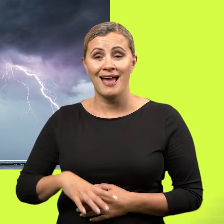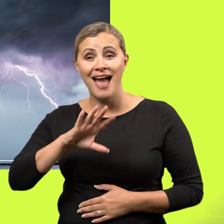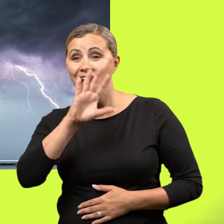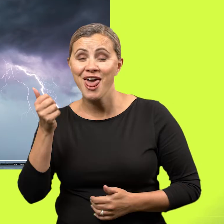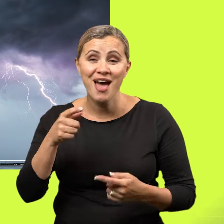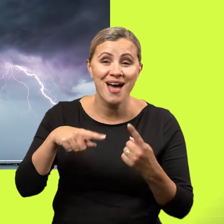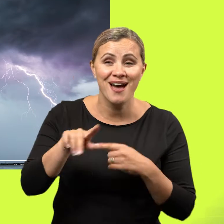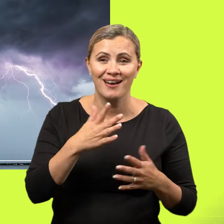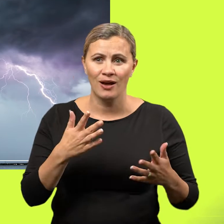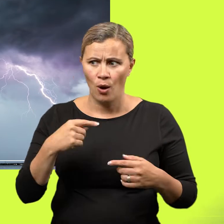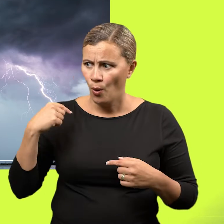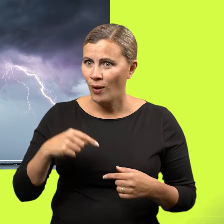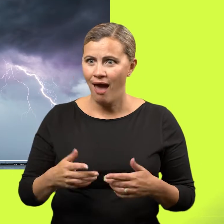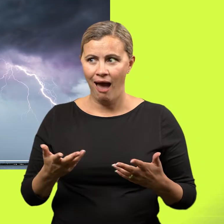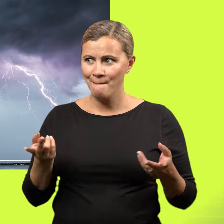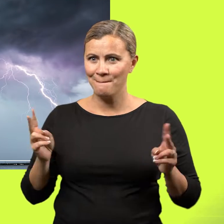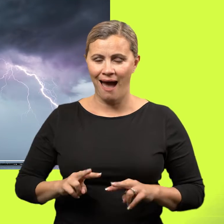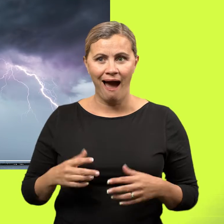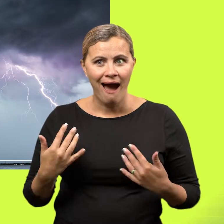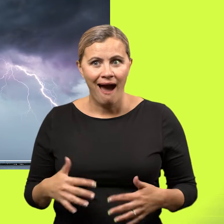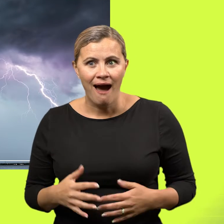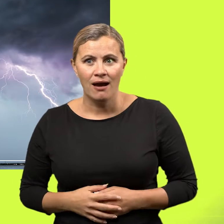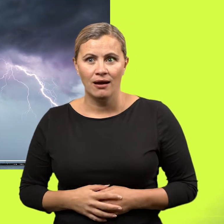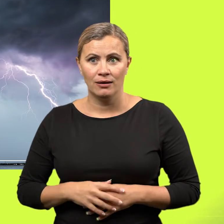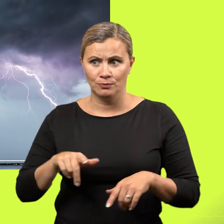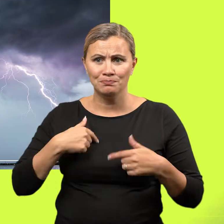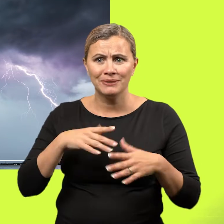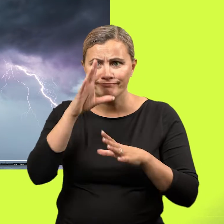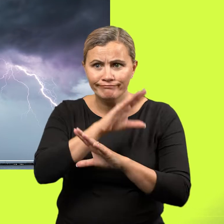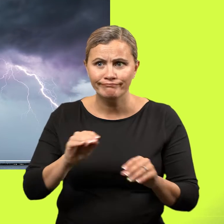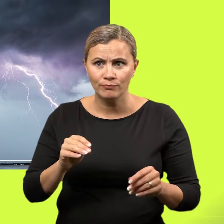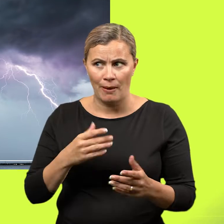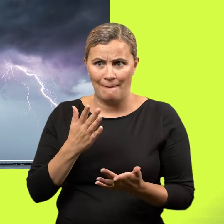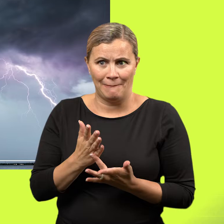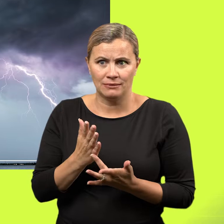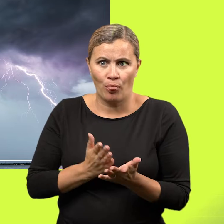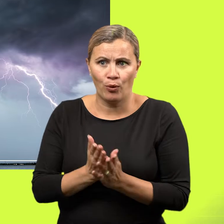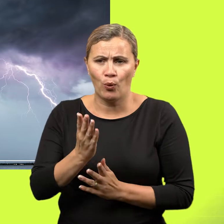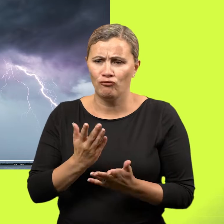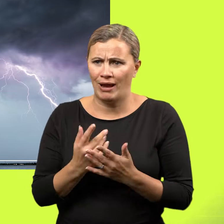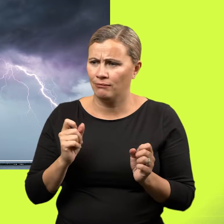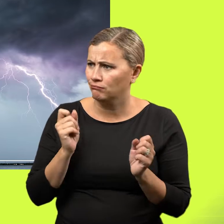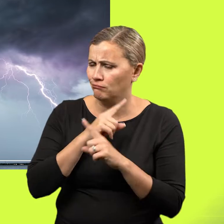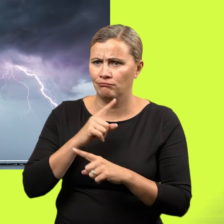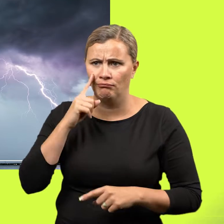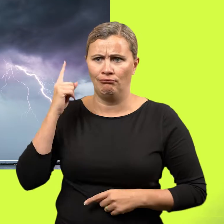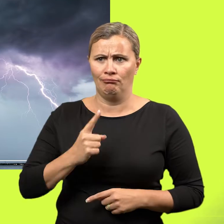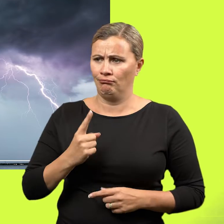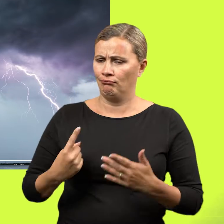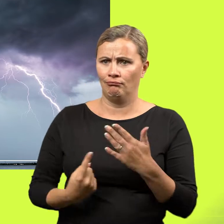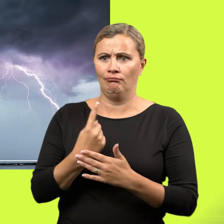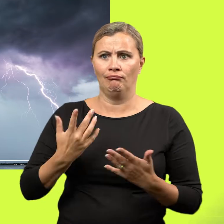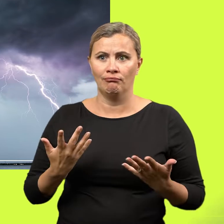Hello, my darlings. Well, what a week to come back. As reported, we appear to be in the middle of something quite